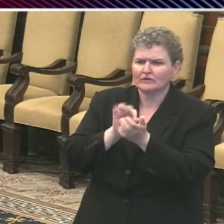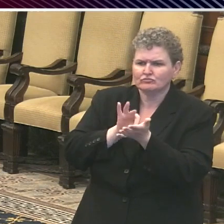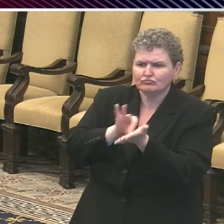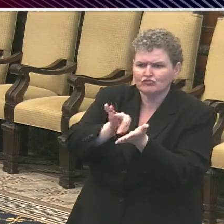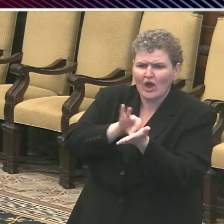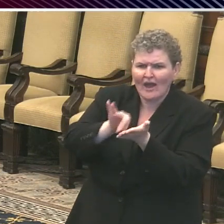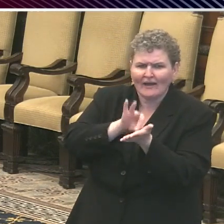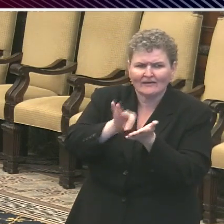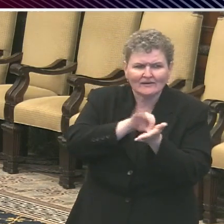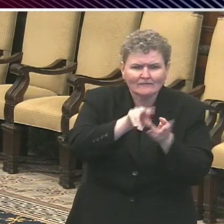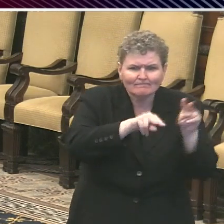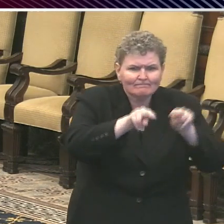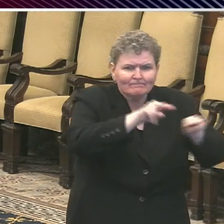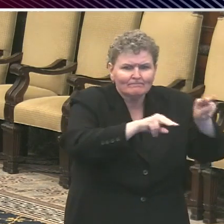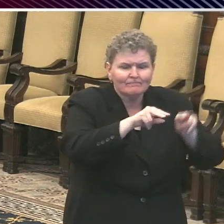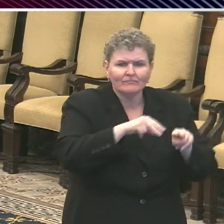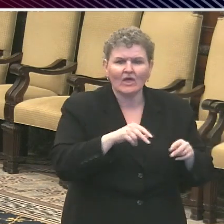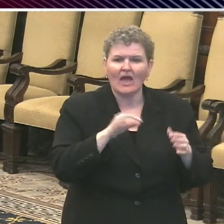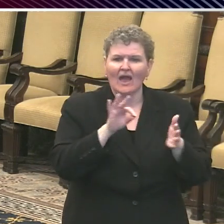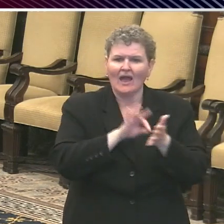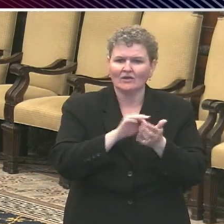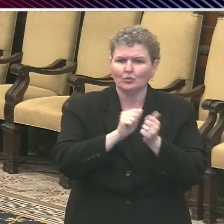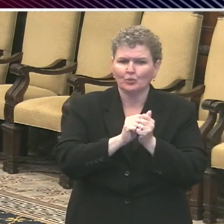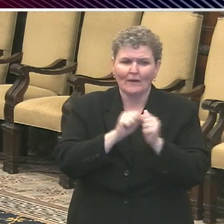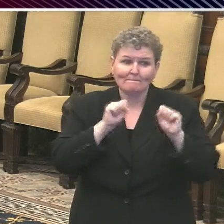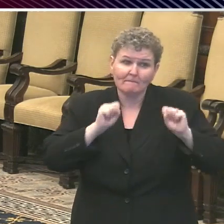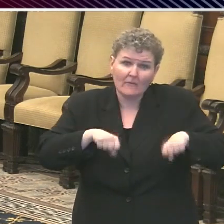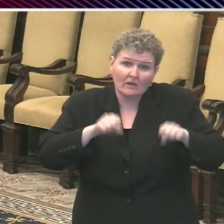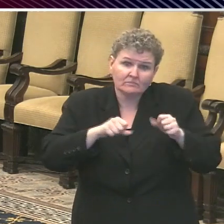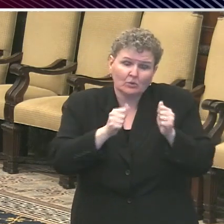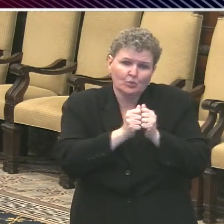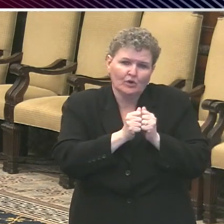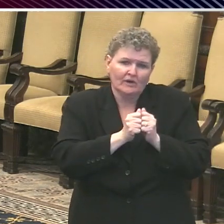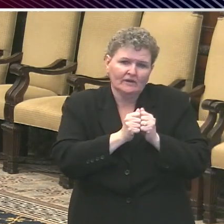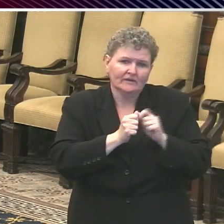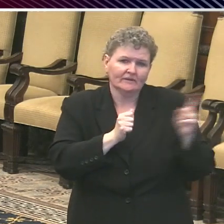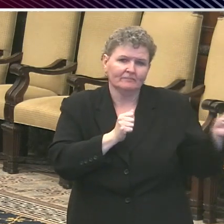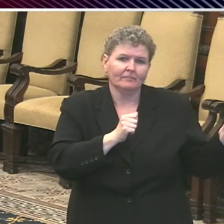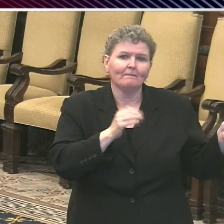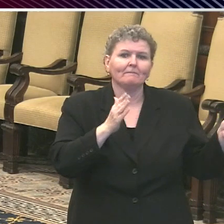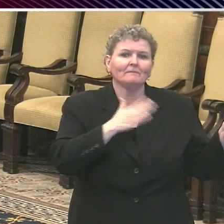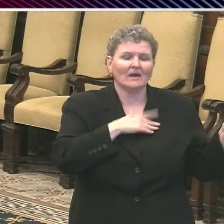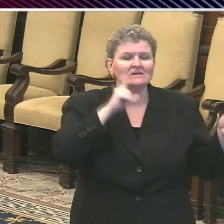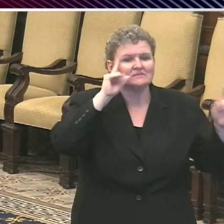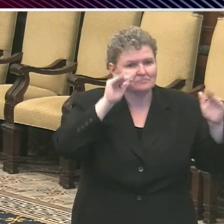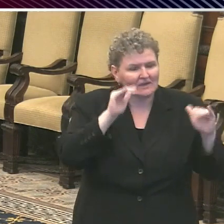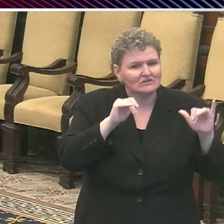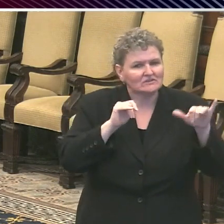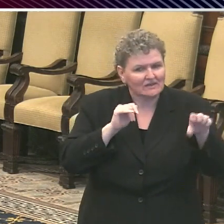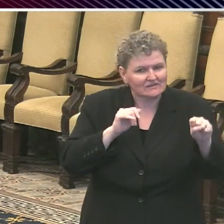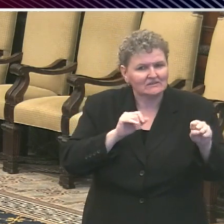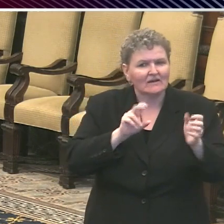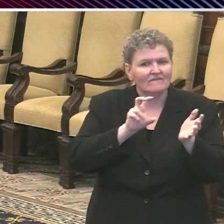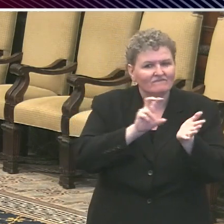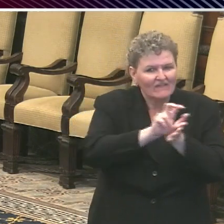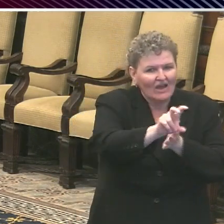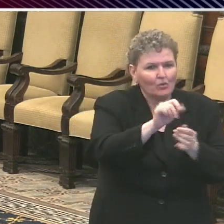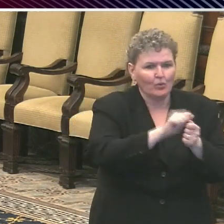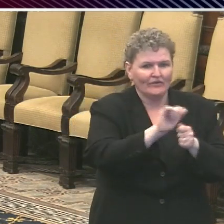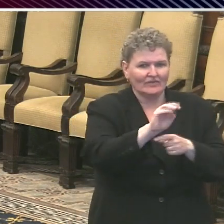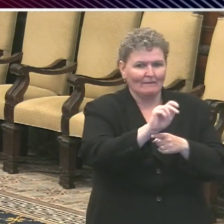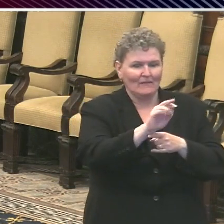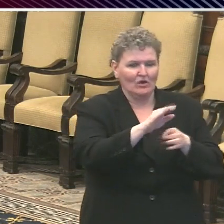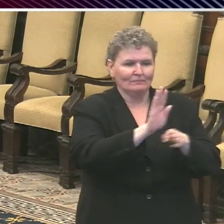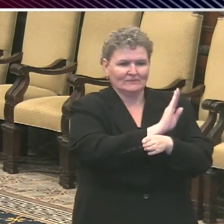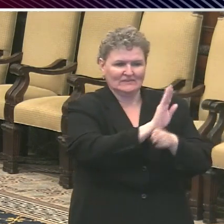reiterate, it's not just possible, it is my expectation that we'll be funding minority organizations. Okay, doke. Thanks for your time.